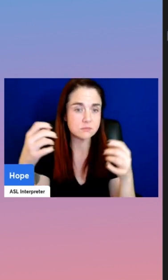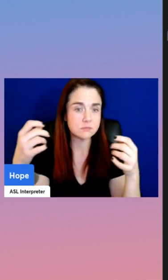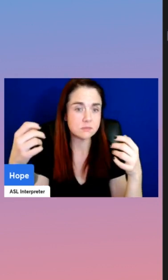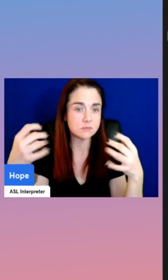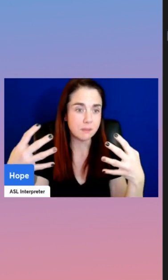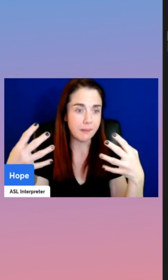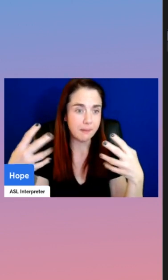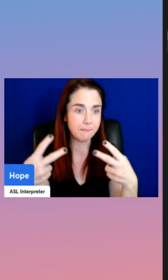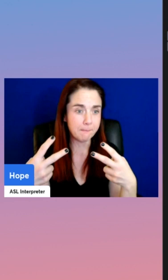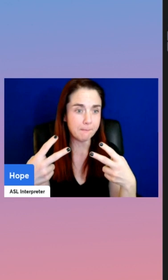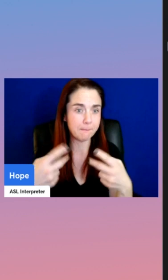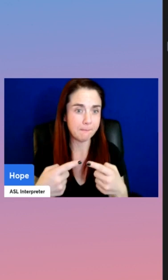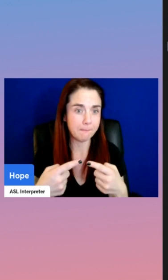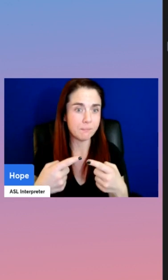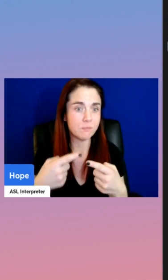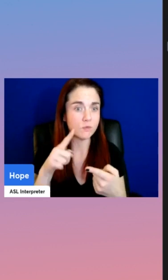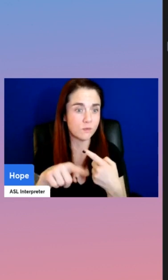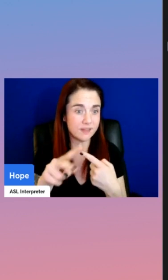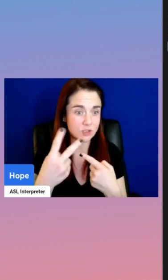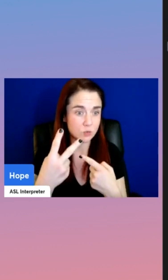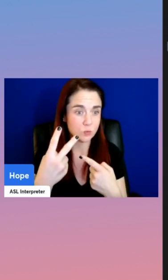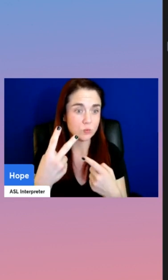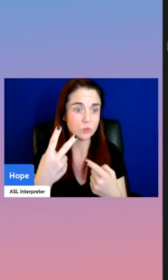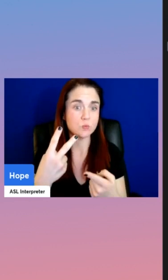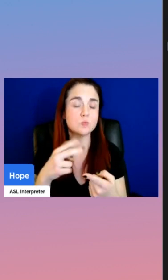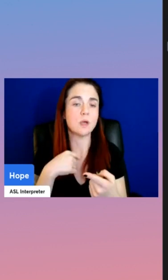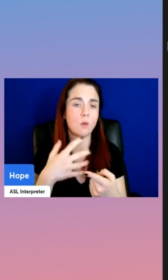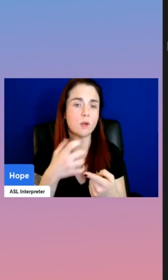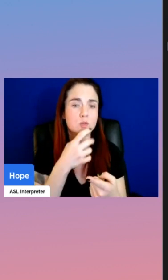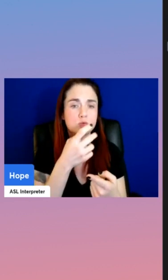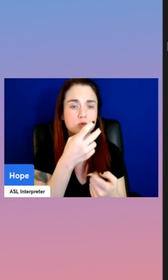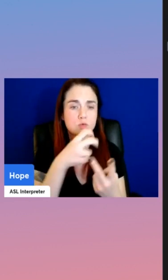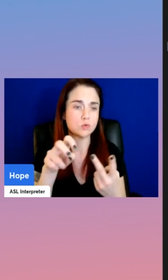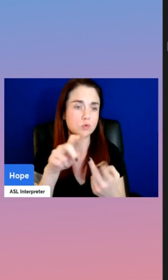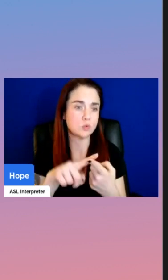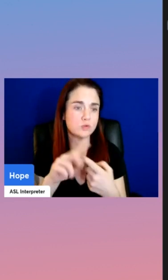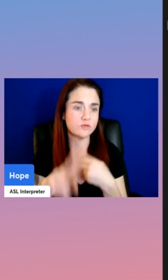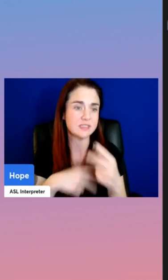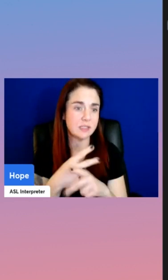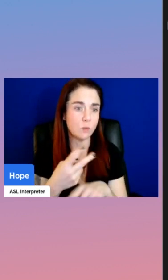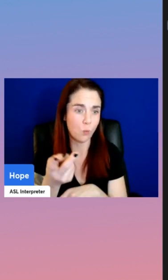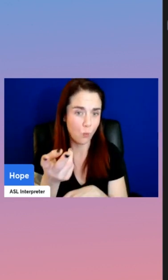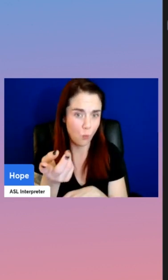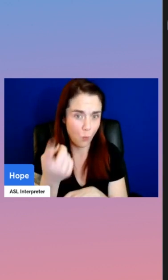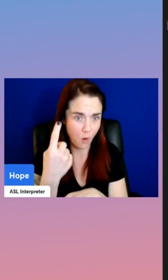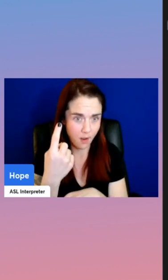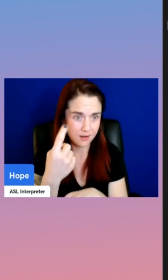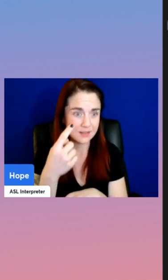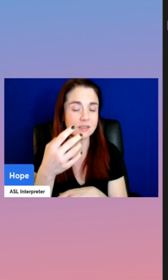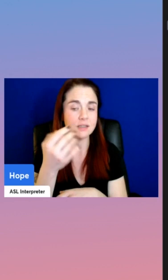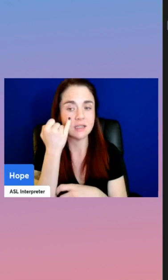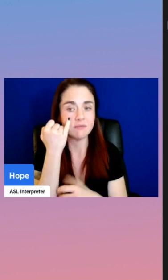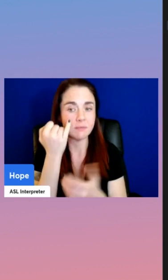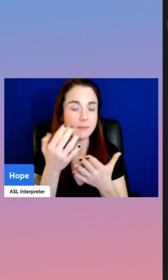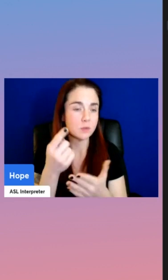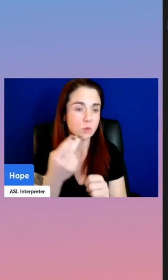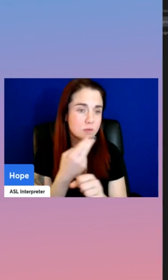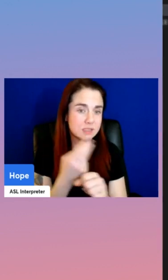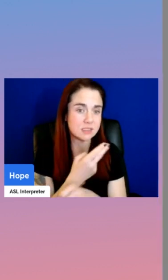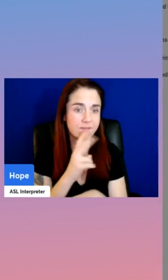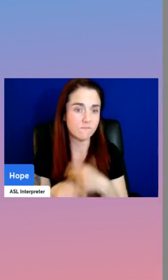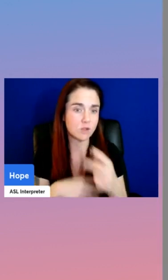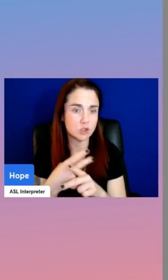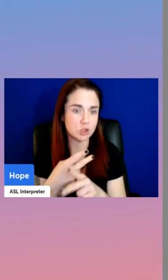channel to V2, let's move it to V1 to see what happens in case you are using a version which is like below. So